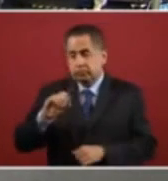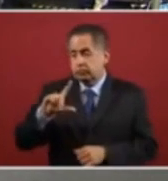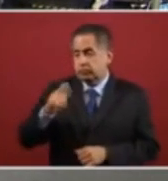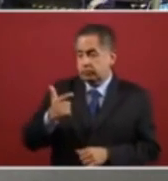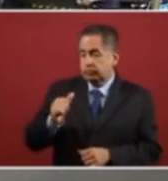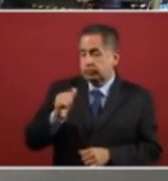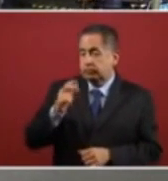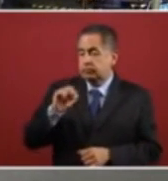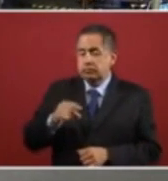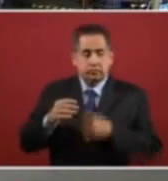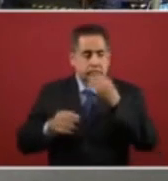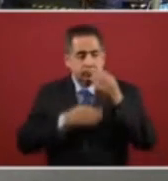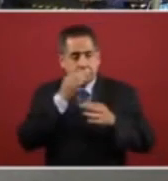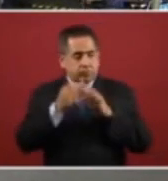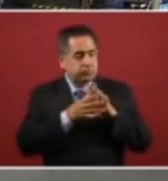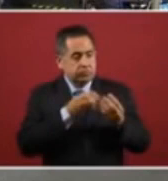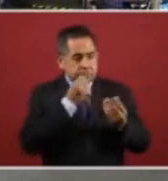Government